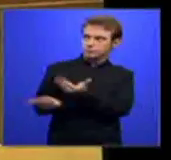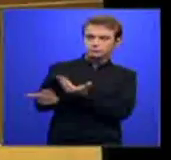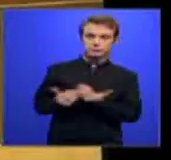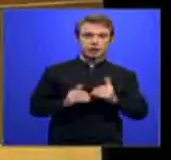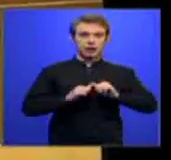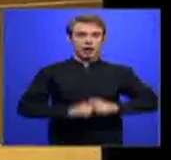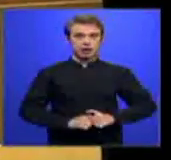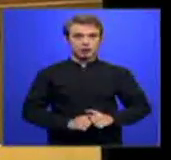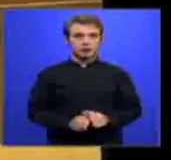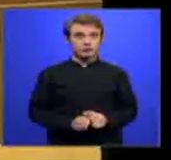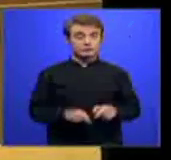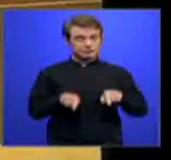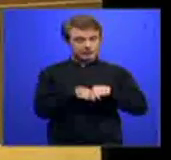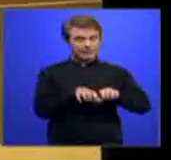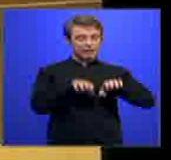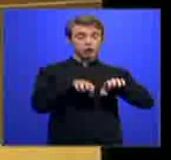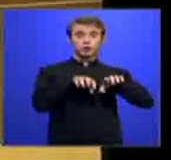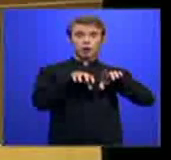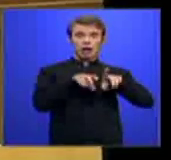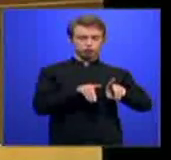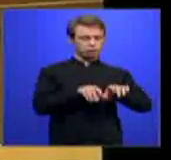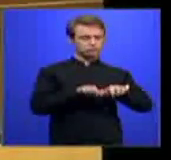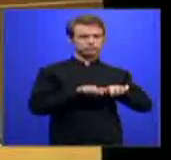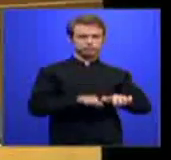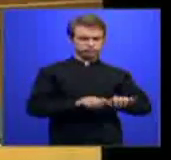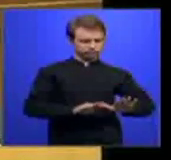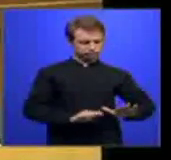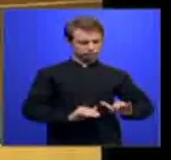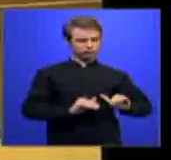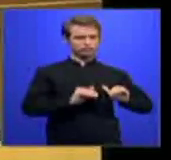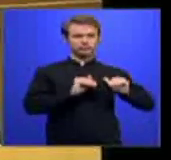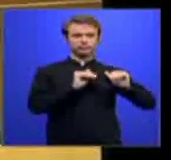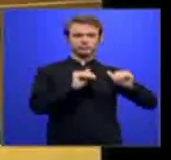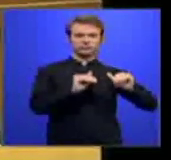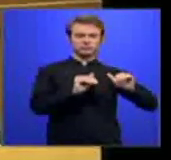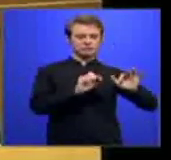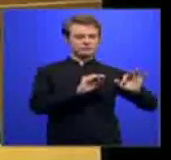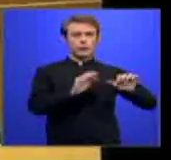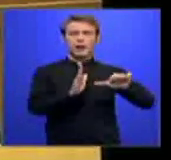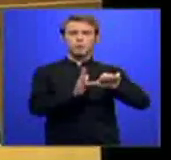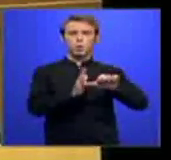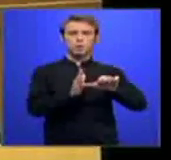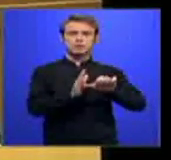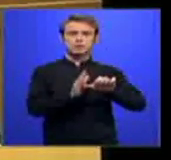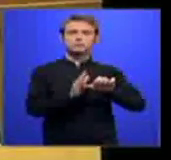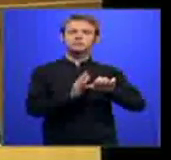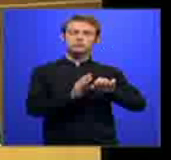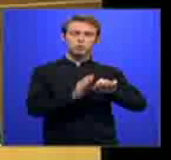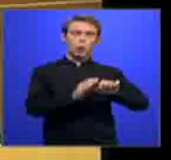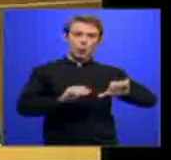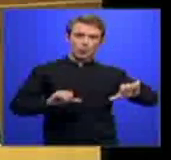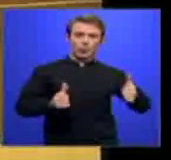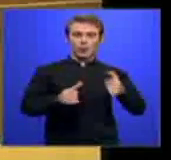In elevating education to its rightful place, we want to see an improvement